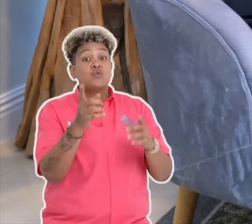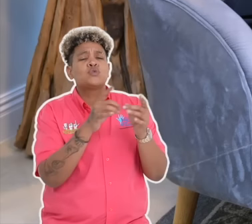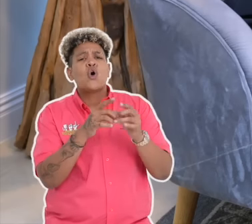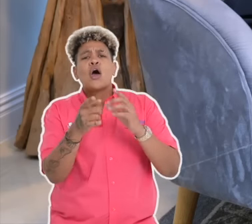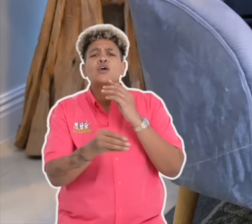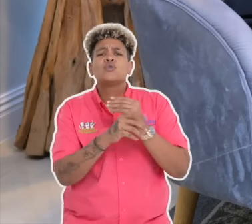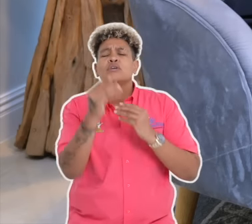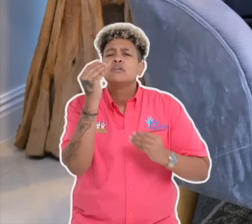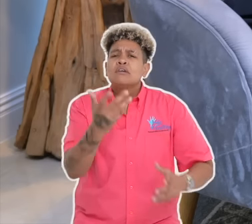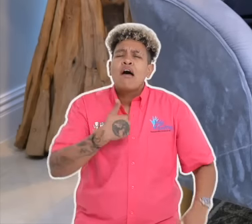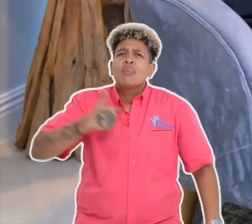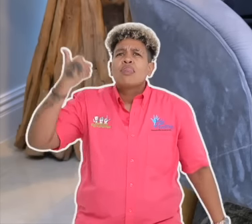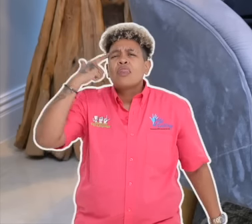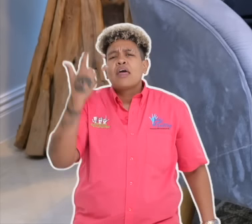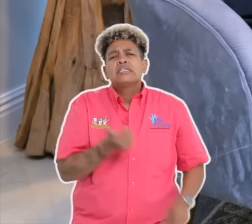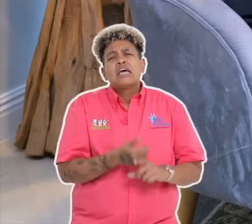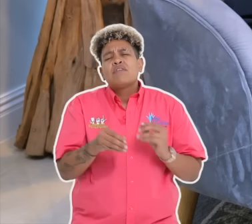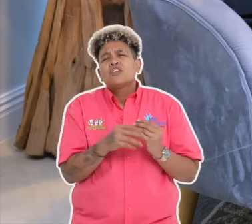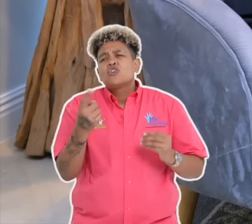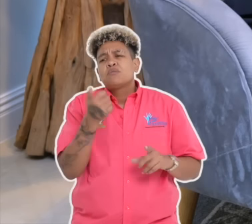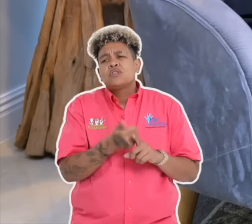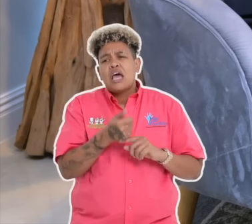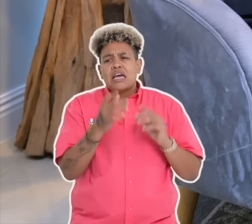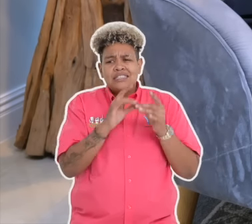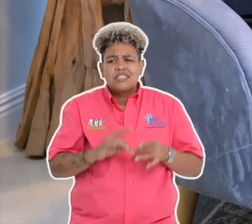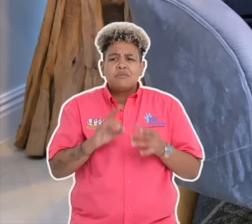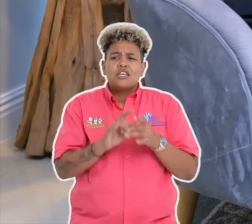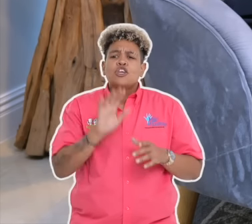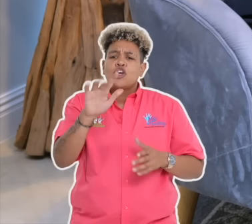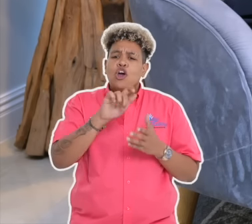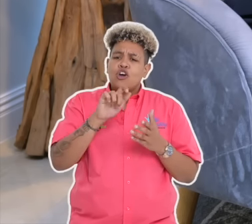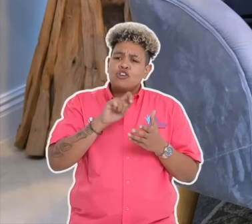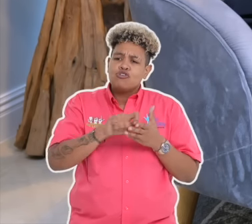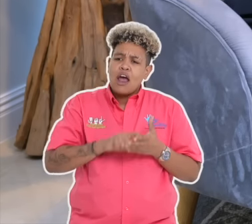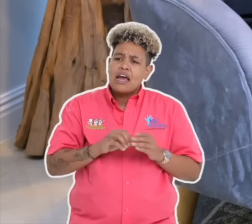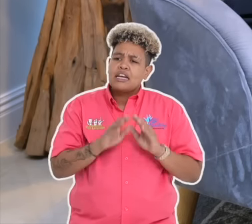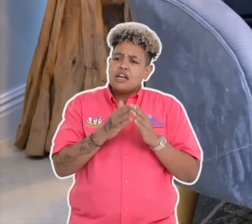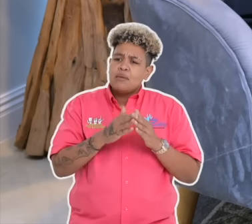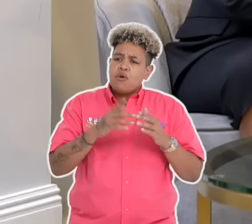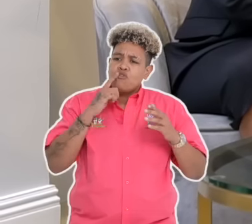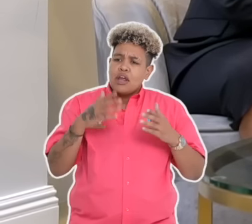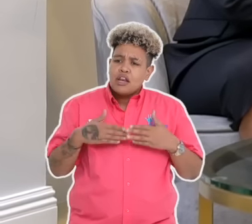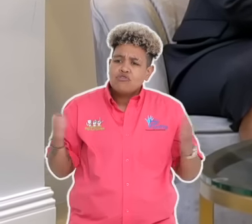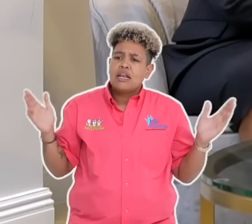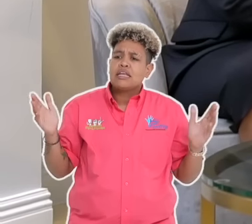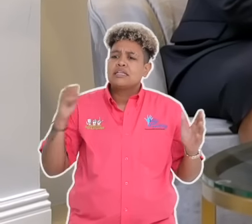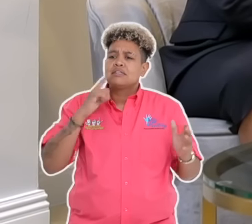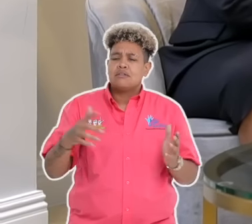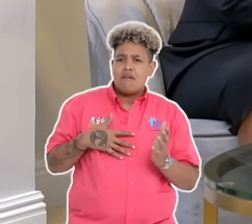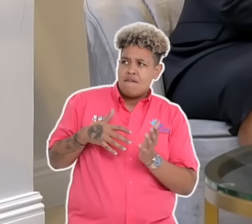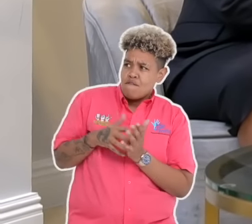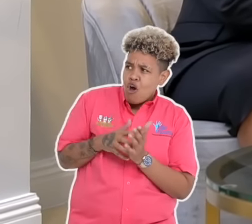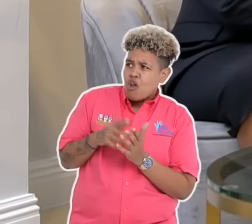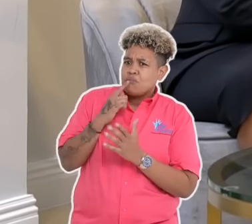You spoke about, and you mentioned it, and I think it is something that you also speak about, you know, writing this book, releasing,